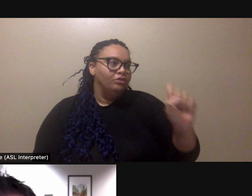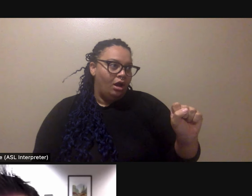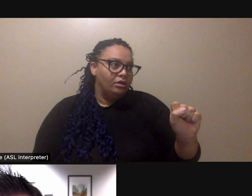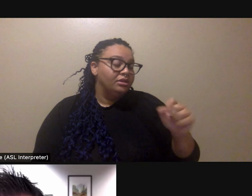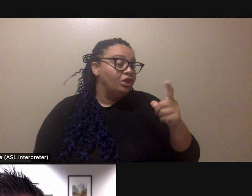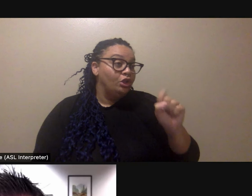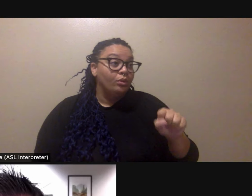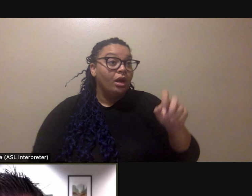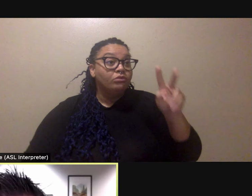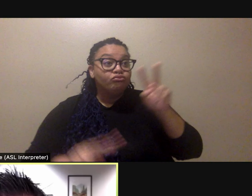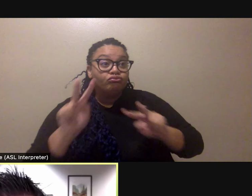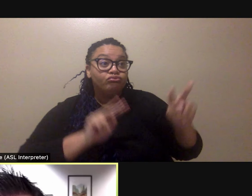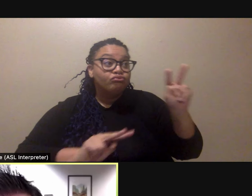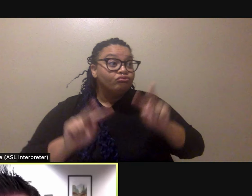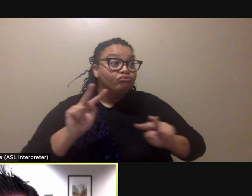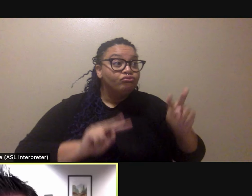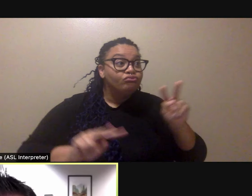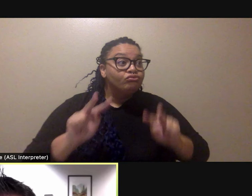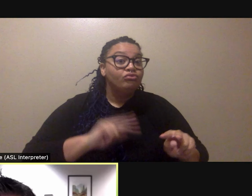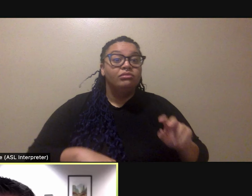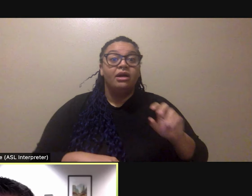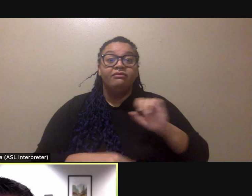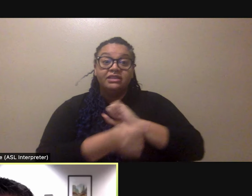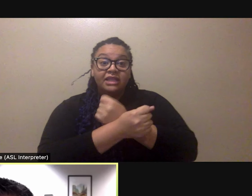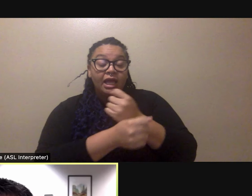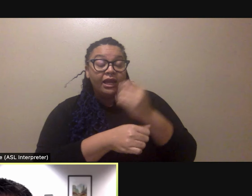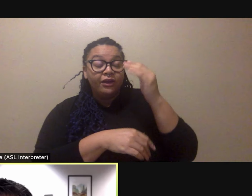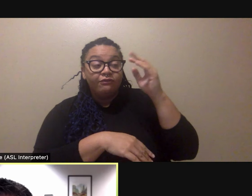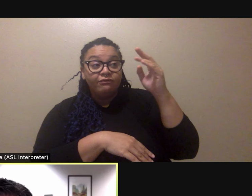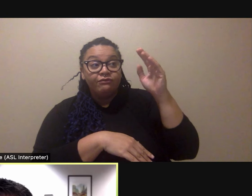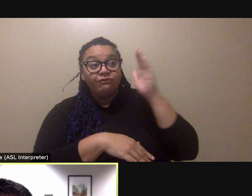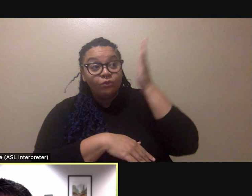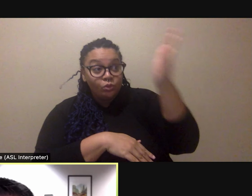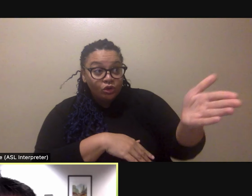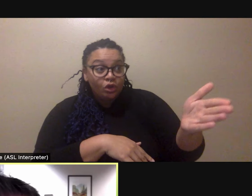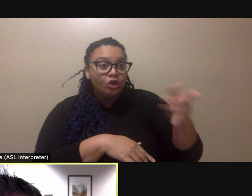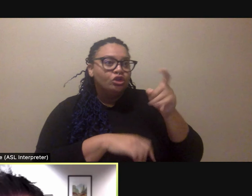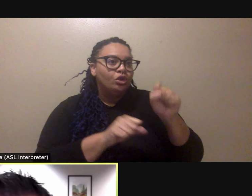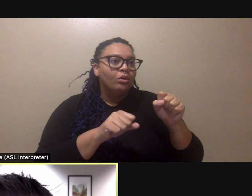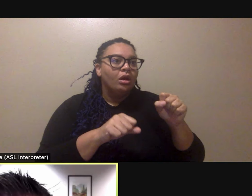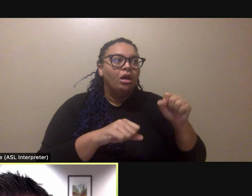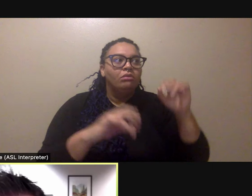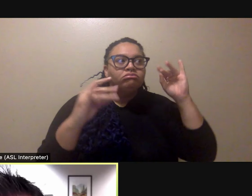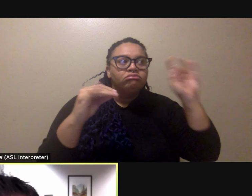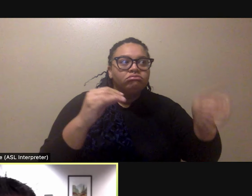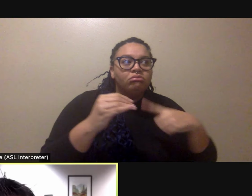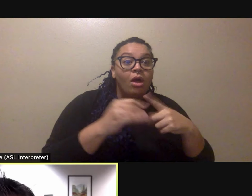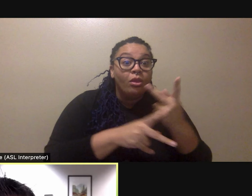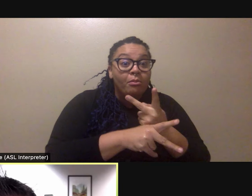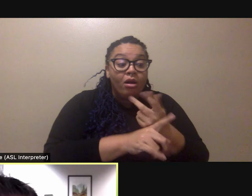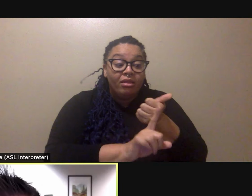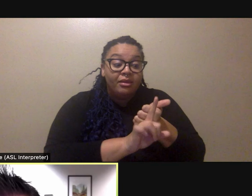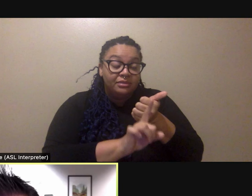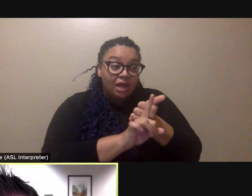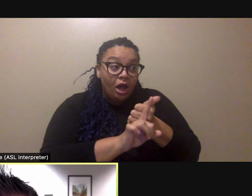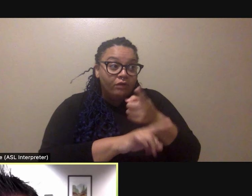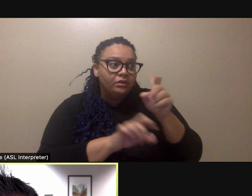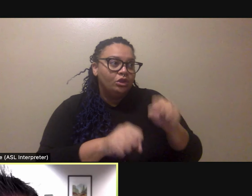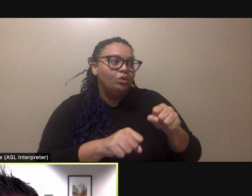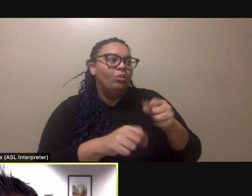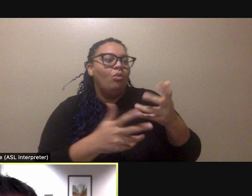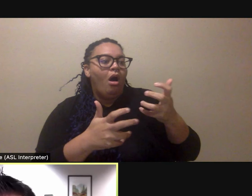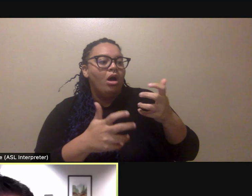could speculate in like slave futures. You could speculate in the actual product themselves, like you would gold or